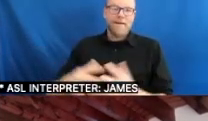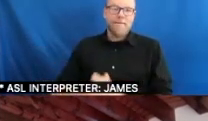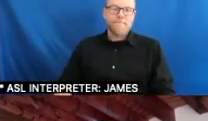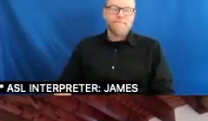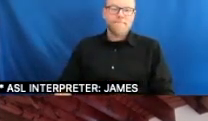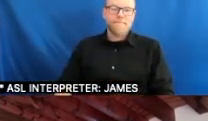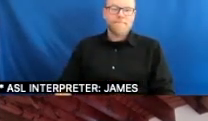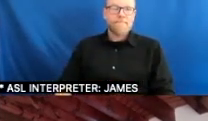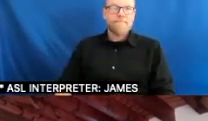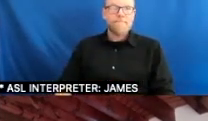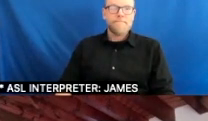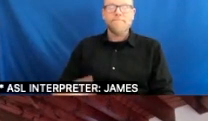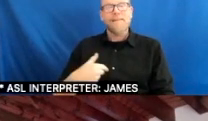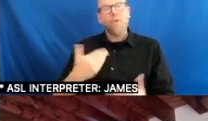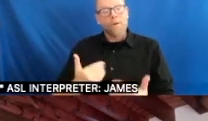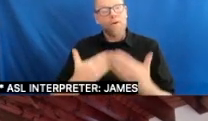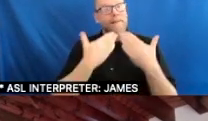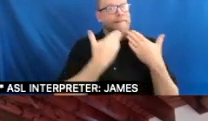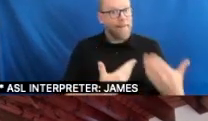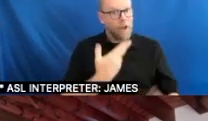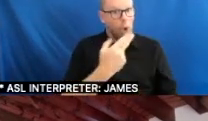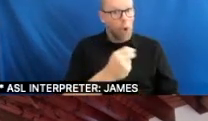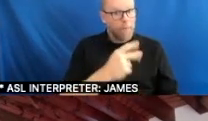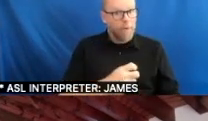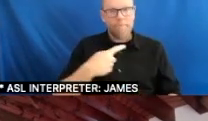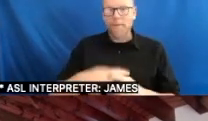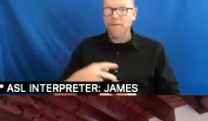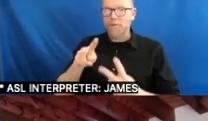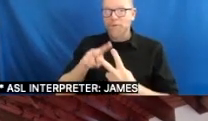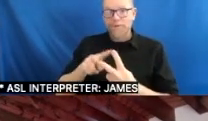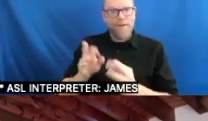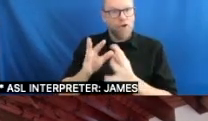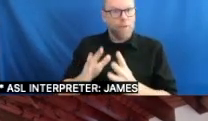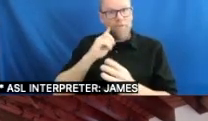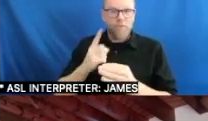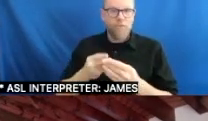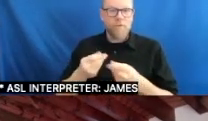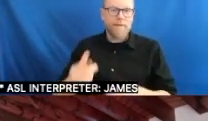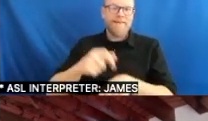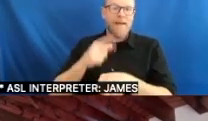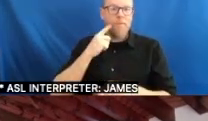I'd like to thank Hope and our interpreters for spending the time with